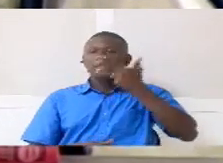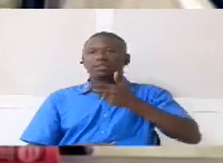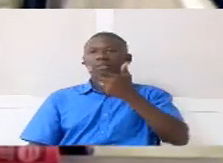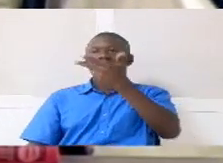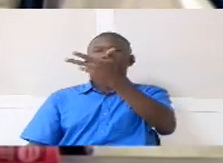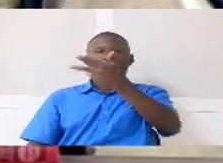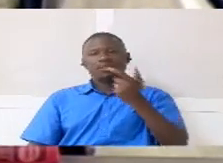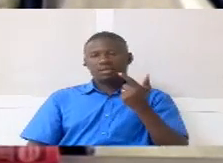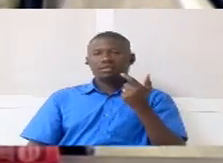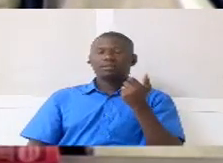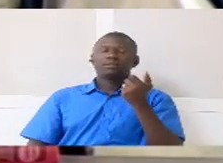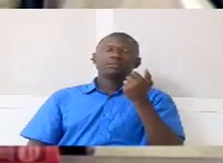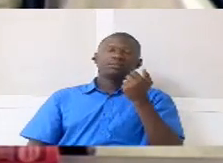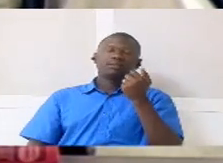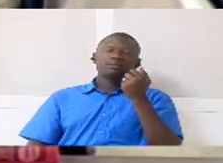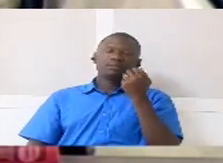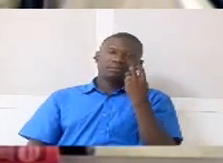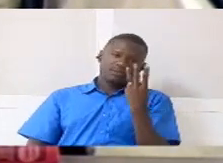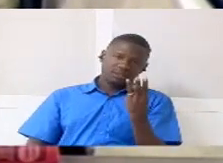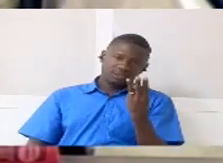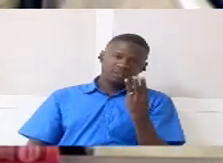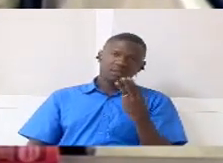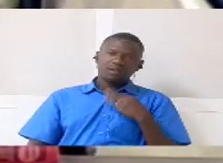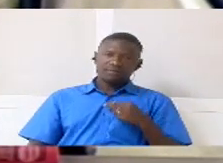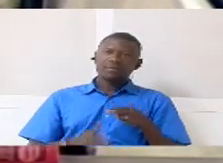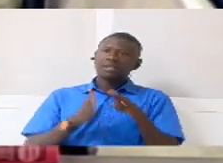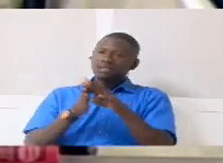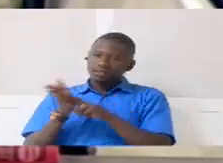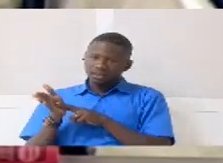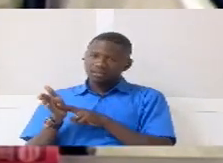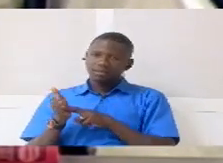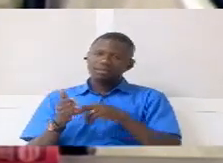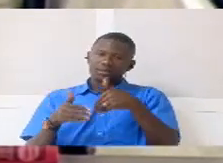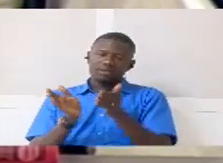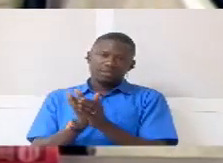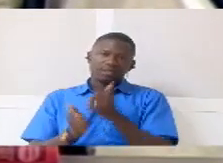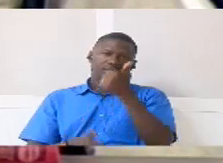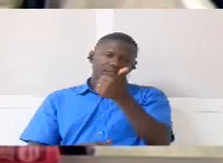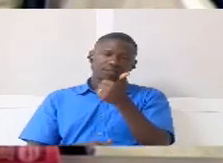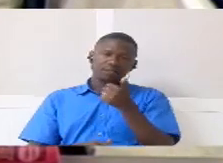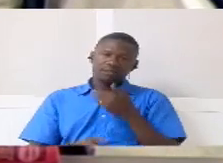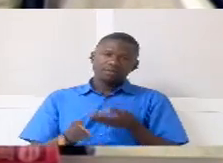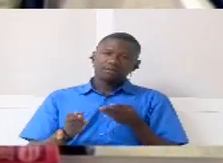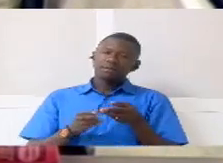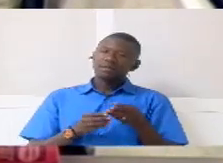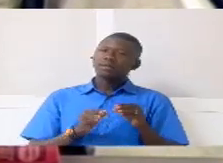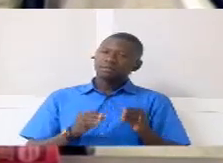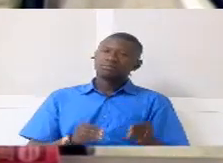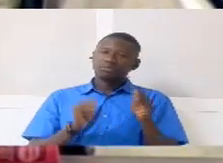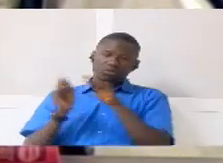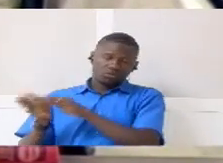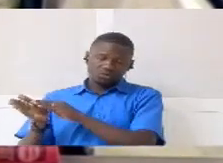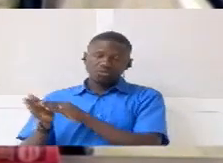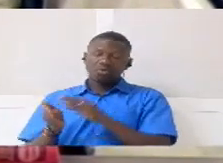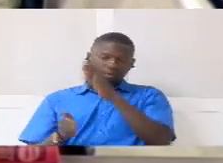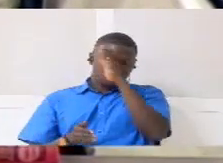common entrance. Not at Brikama Secondary or some Kilimala. And then I proceeded to the Brikama Secondary School in that same year. Nga